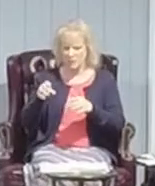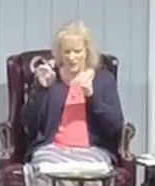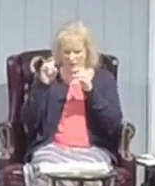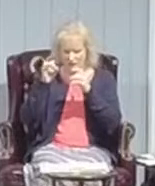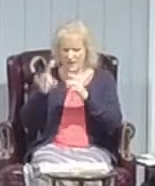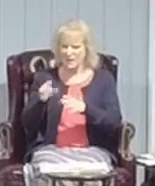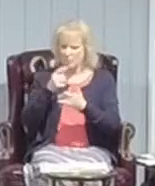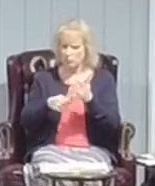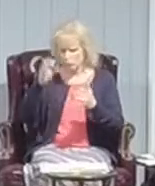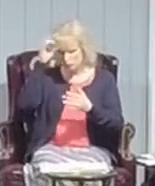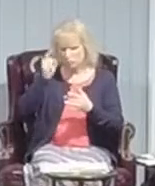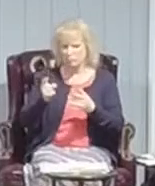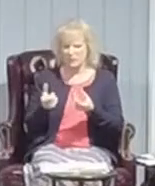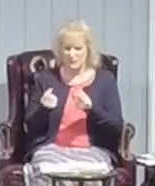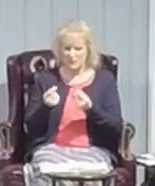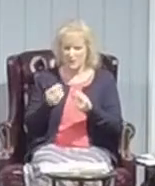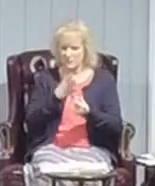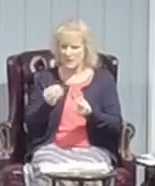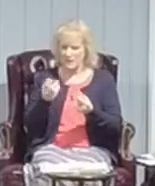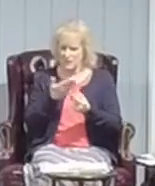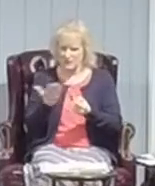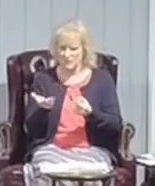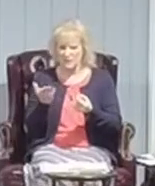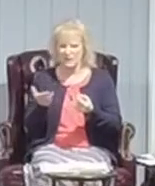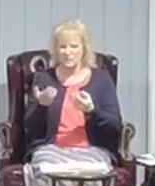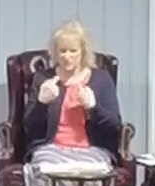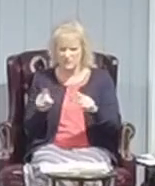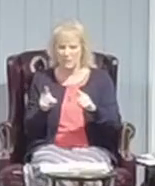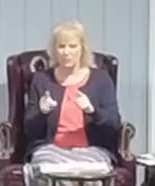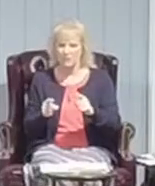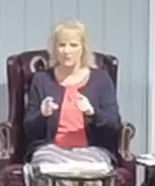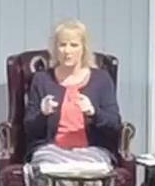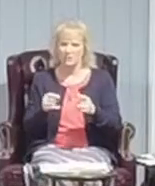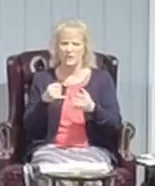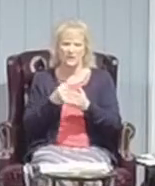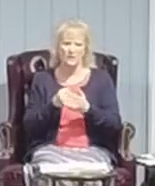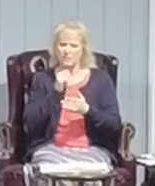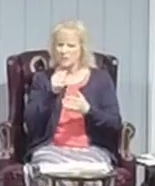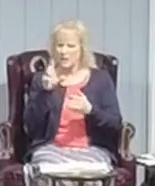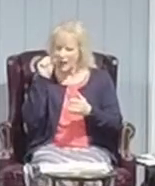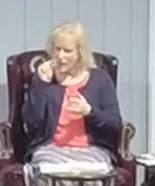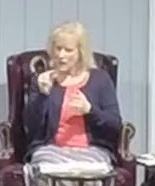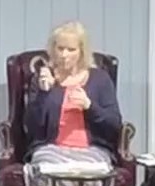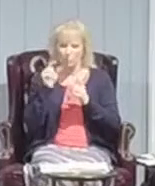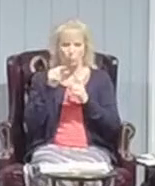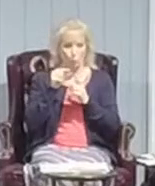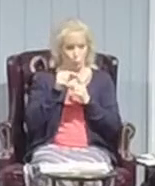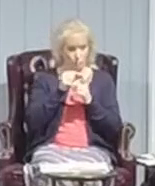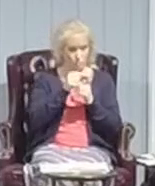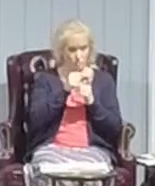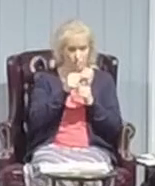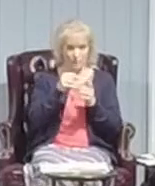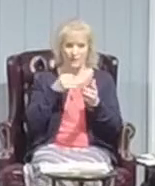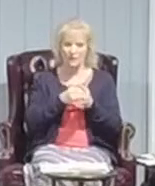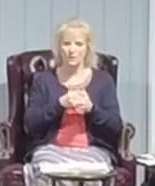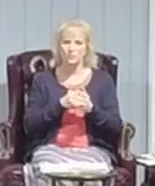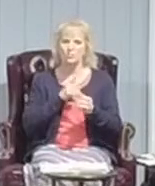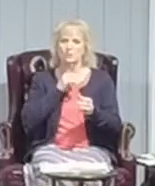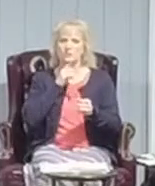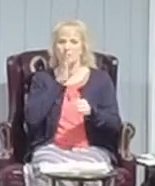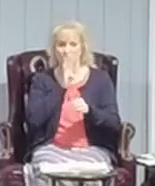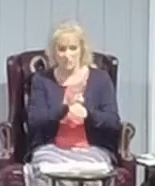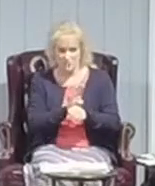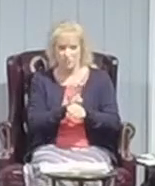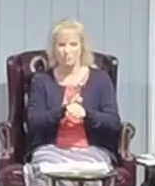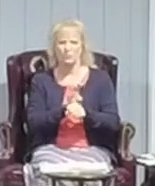hate the things that take place. And so you begin to understand, this is not a little word. This is a very serious, strong